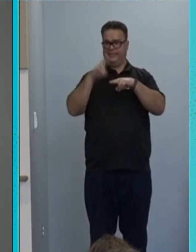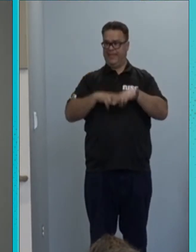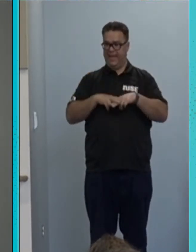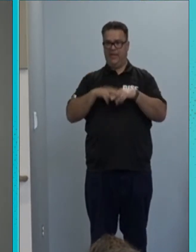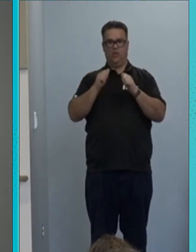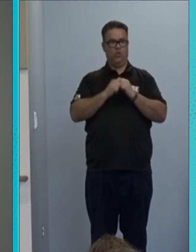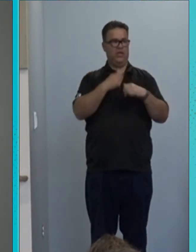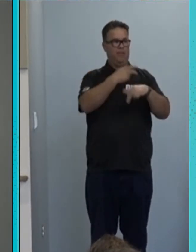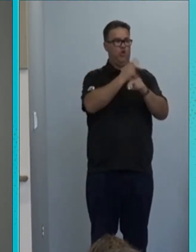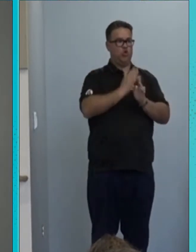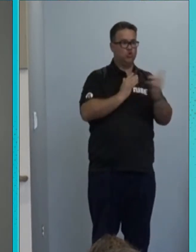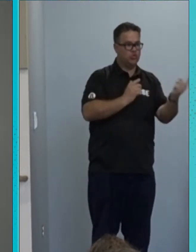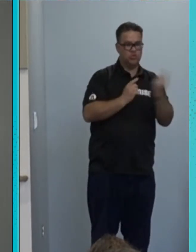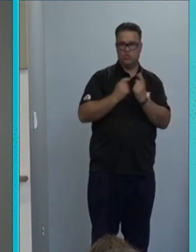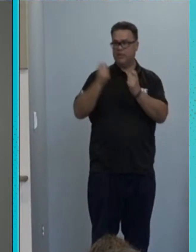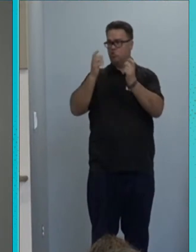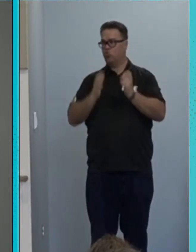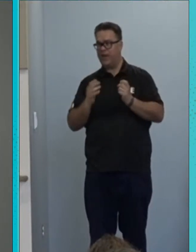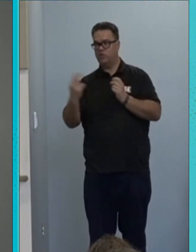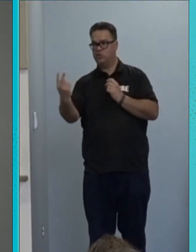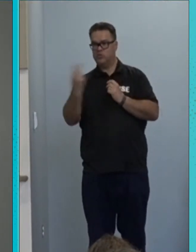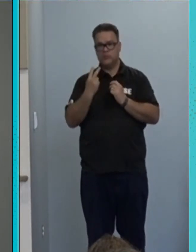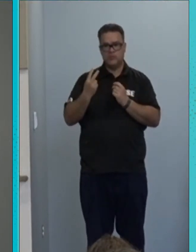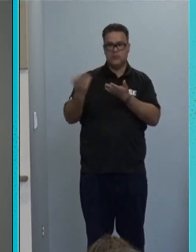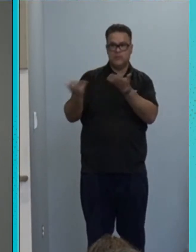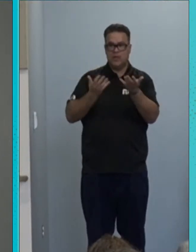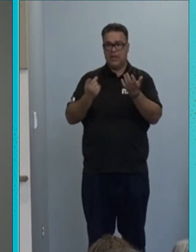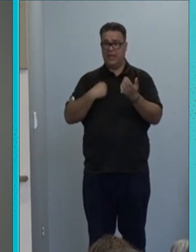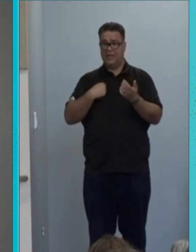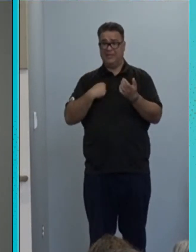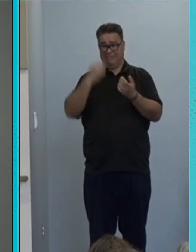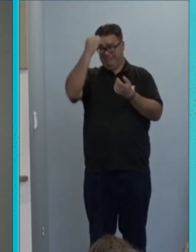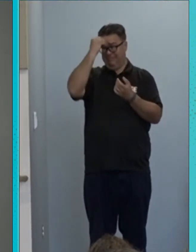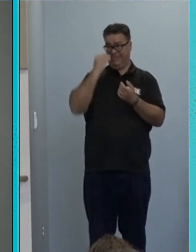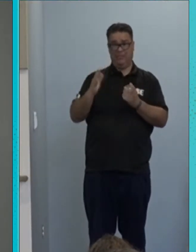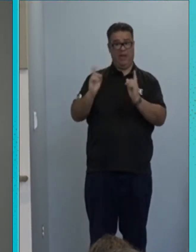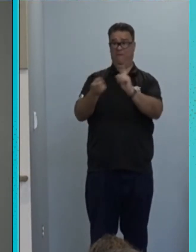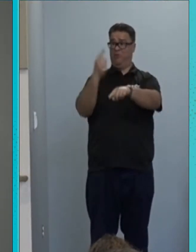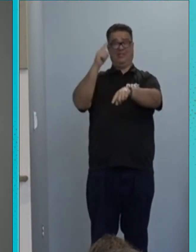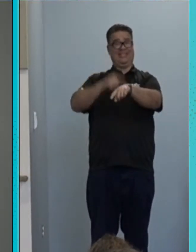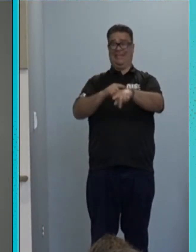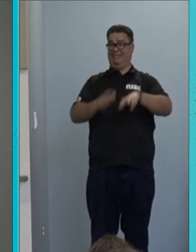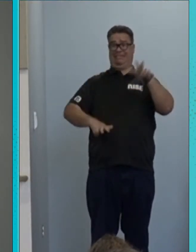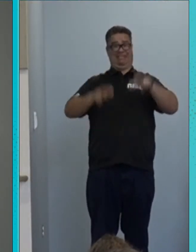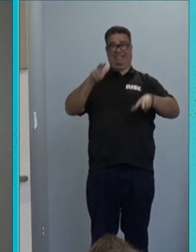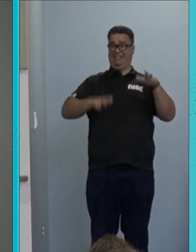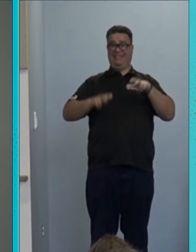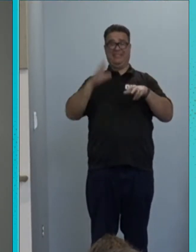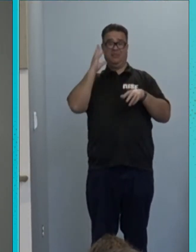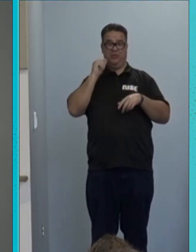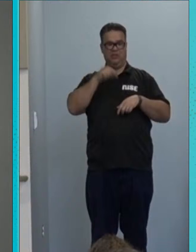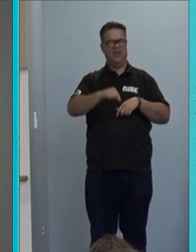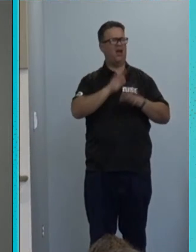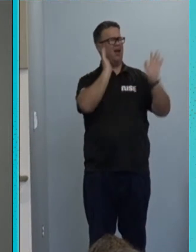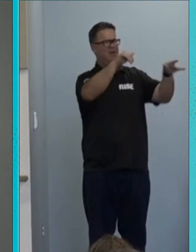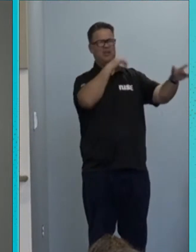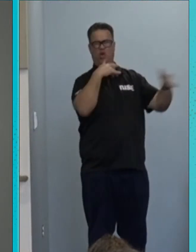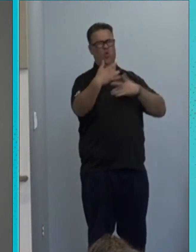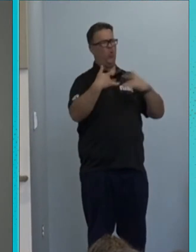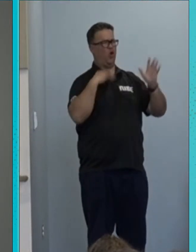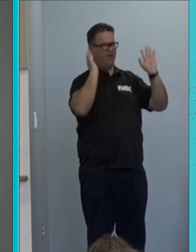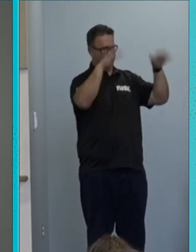with a producer and a director, and I said, "Hey guys, this is the first time I'm doing this." And they said, "Don't